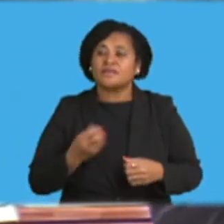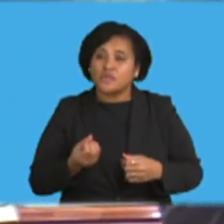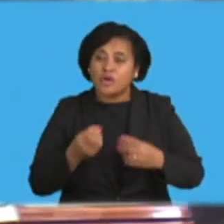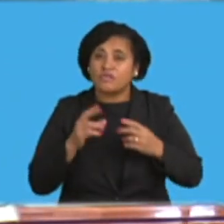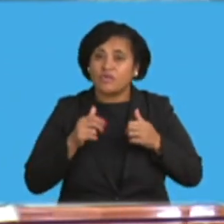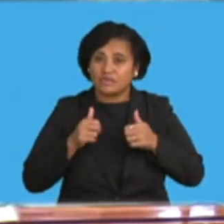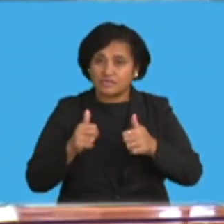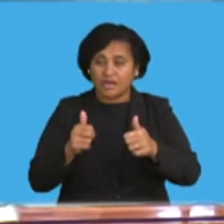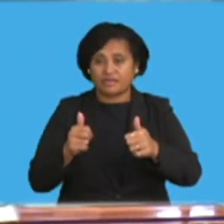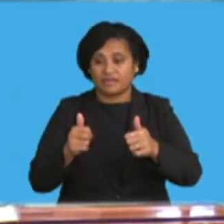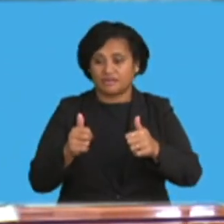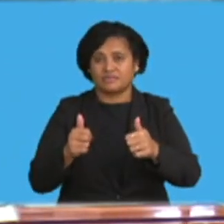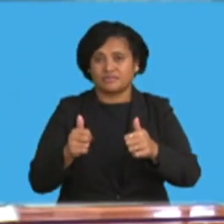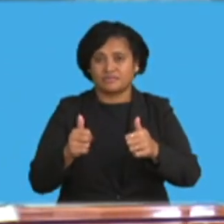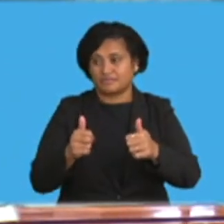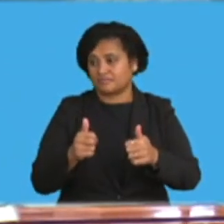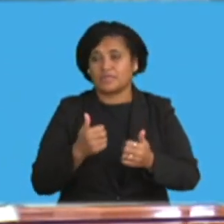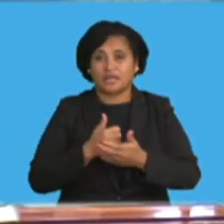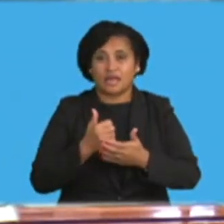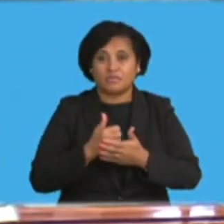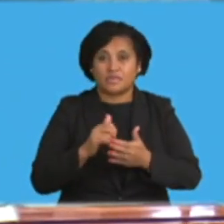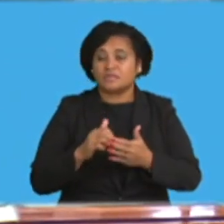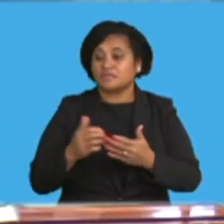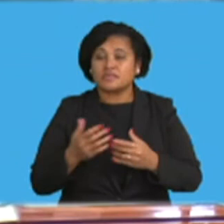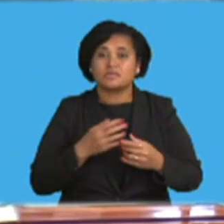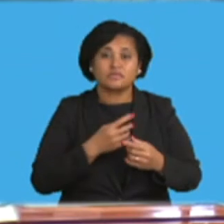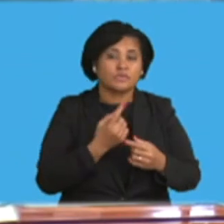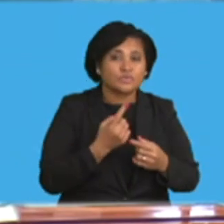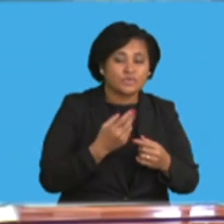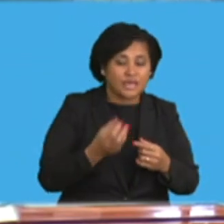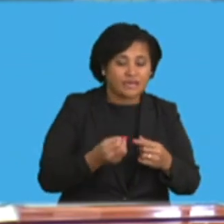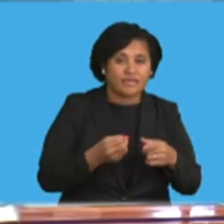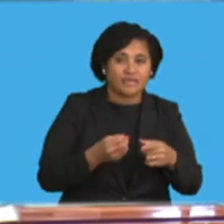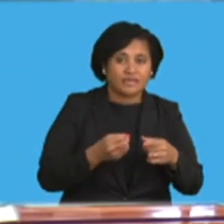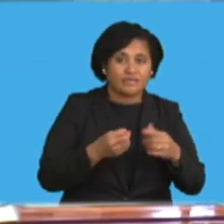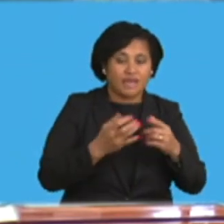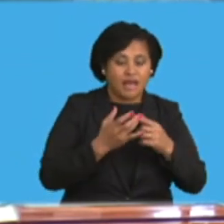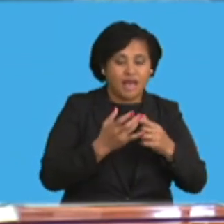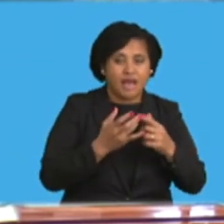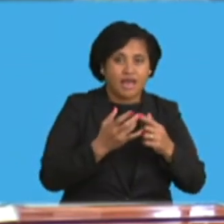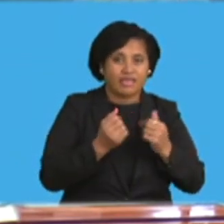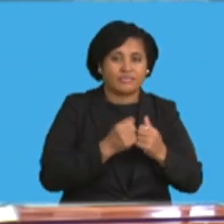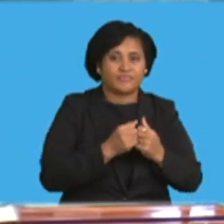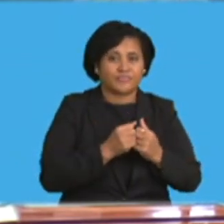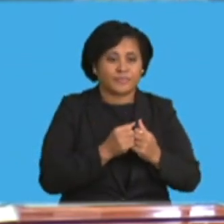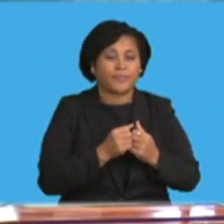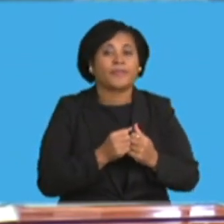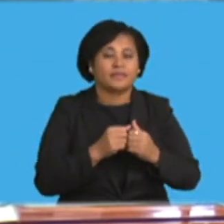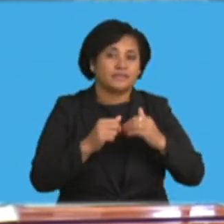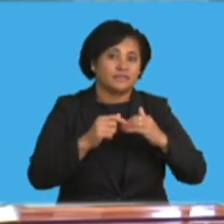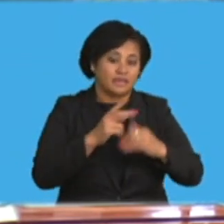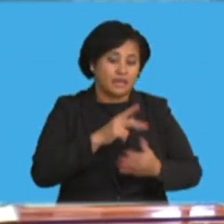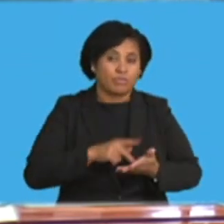officers promoted to officer or inspector level and above can no longer drive police fleet. As